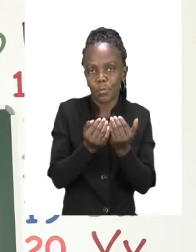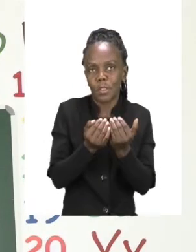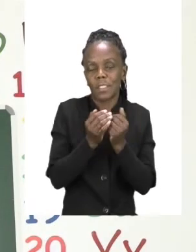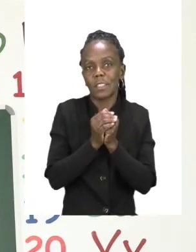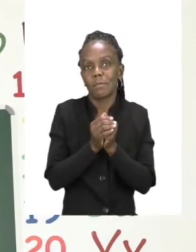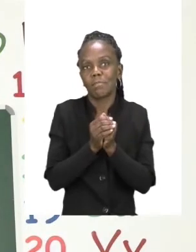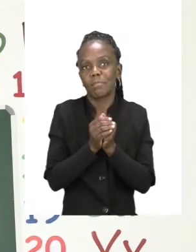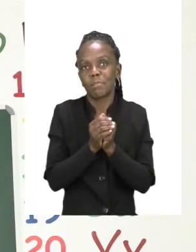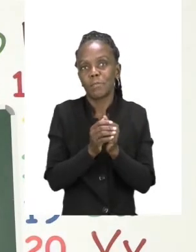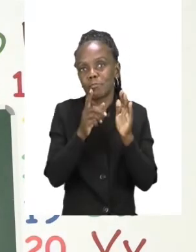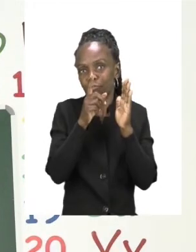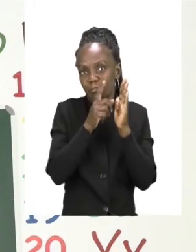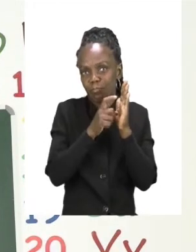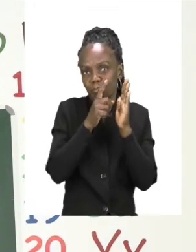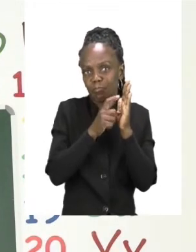to